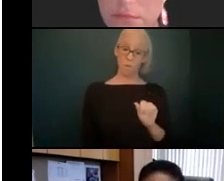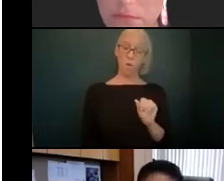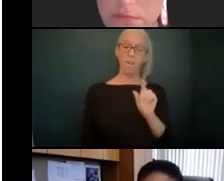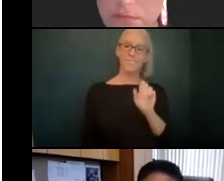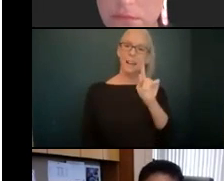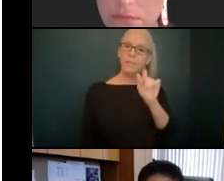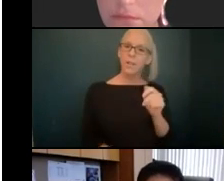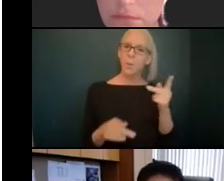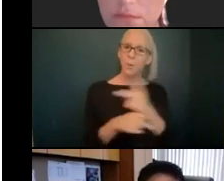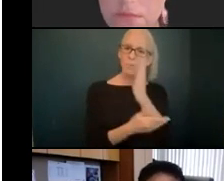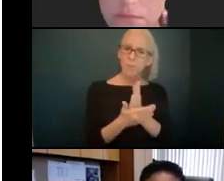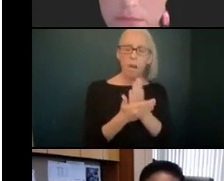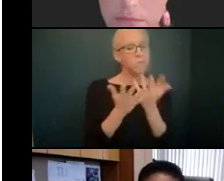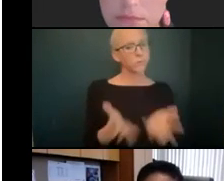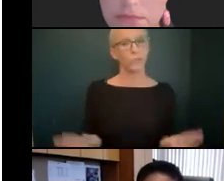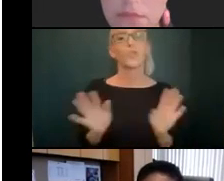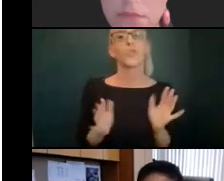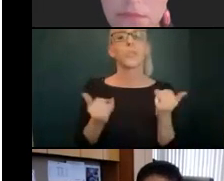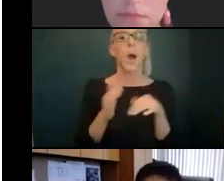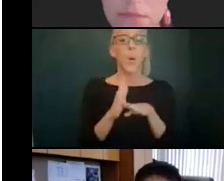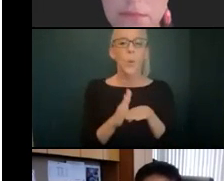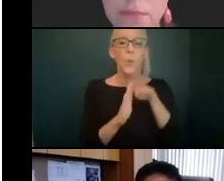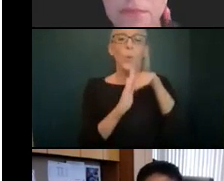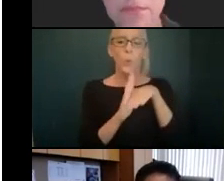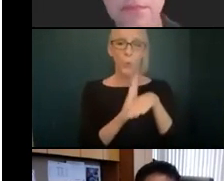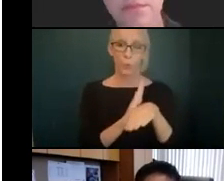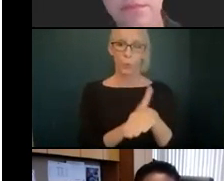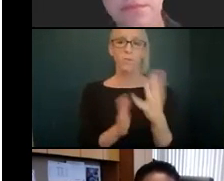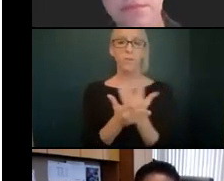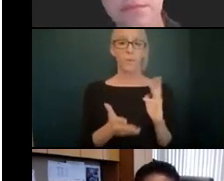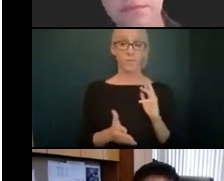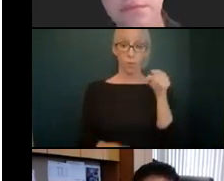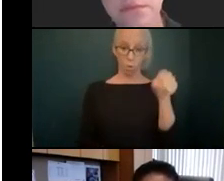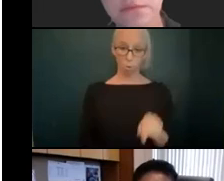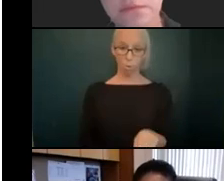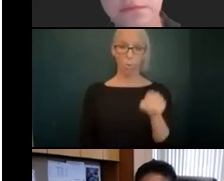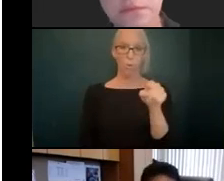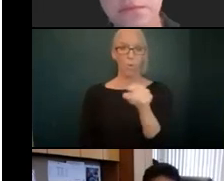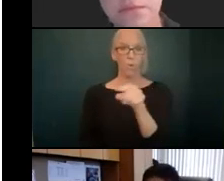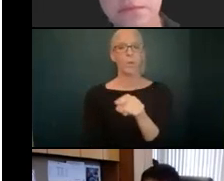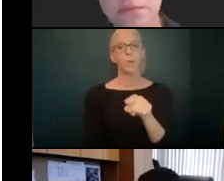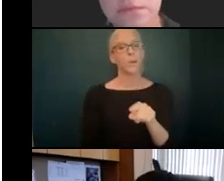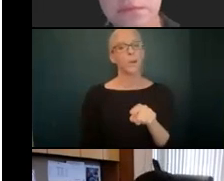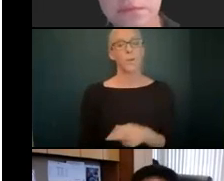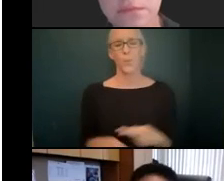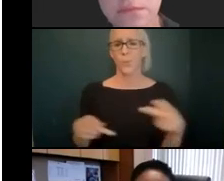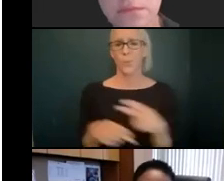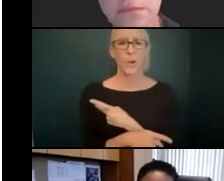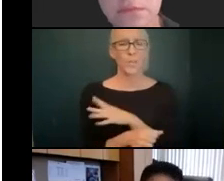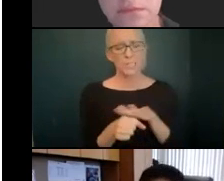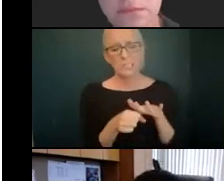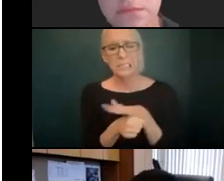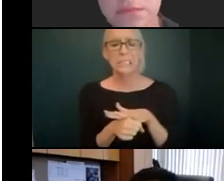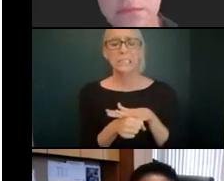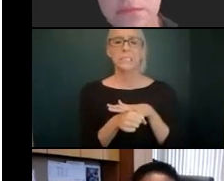us already. This is how we looked 5 weeks ago. So 5 weeks ago was us. We were the epicenter of the epidemic in the